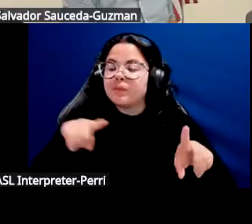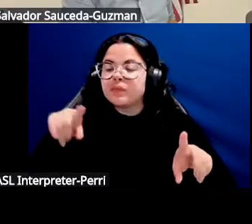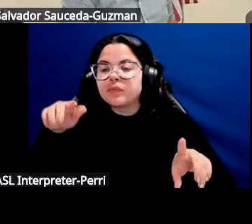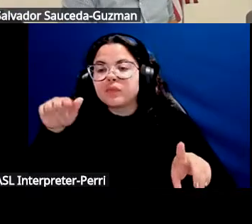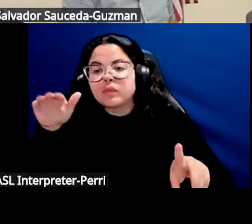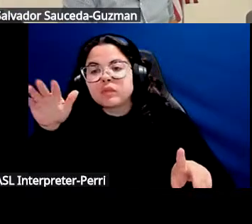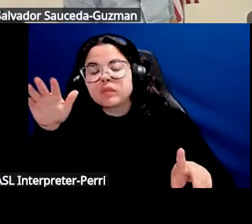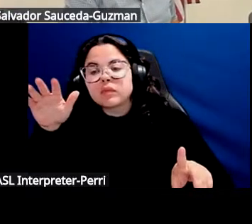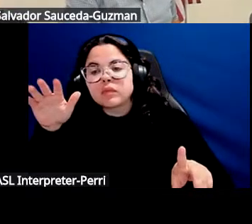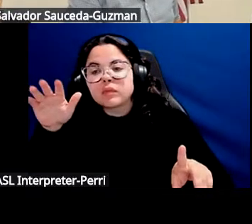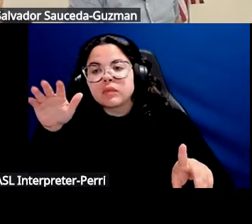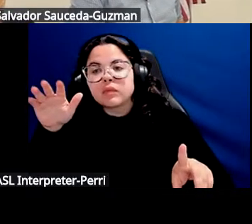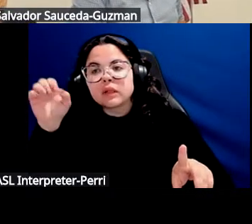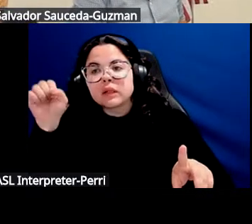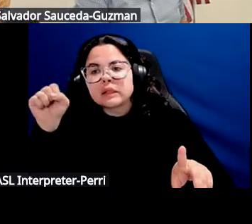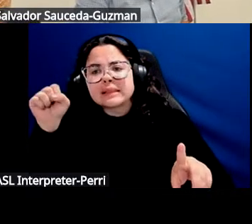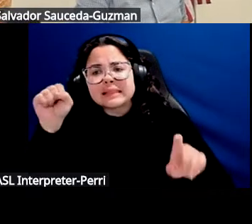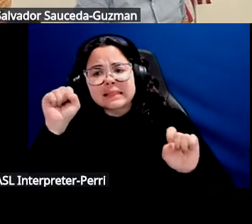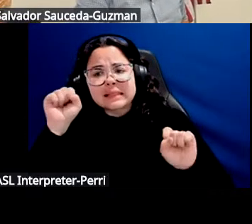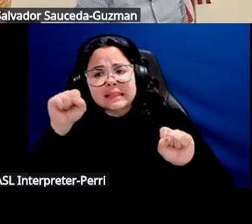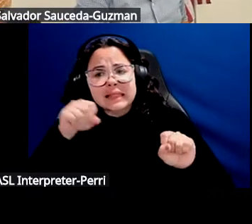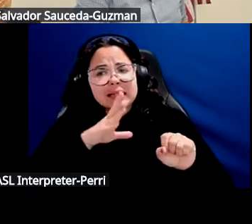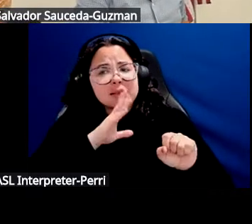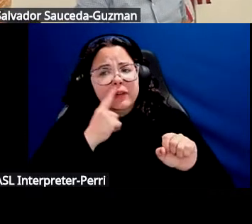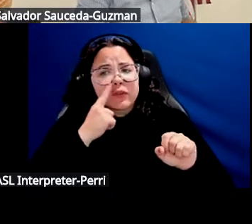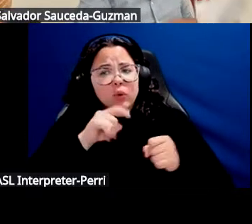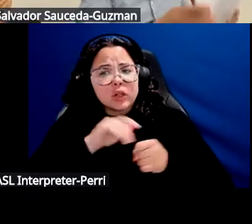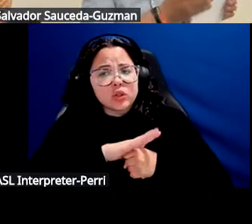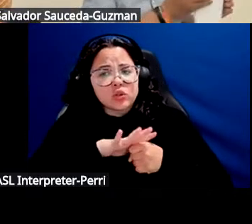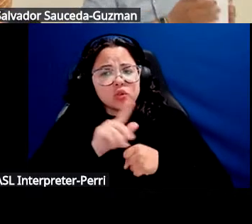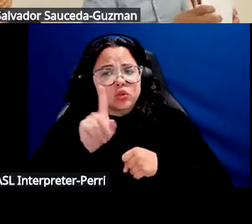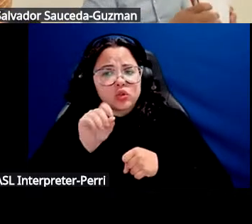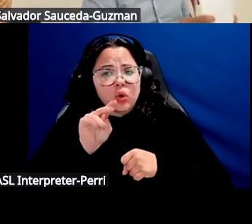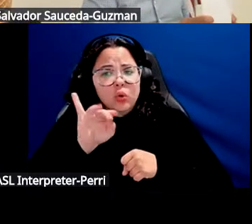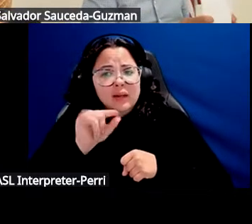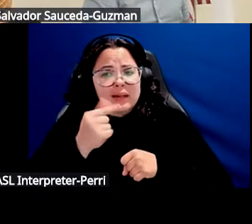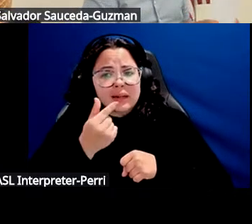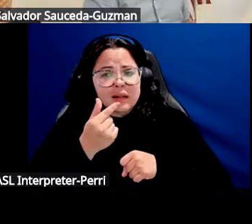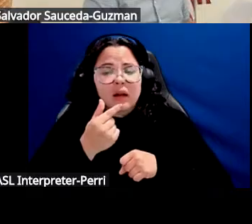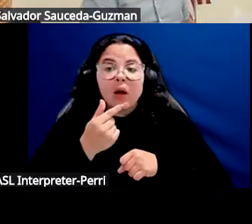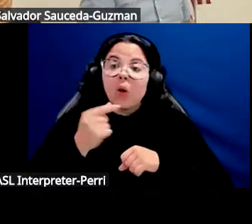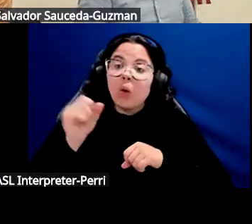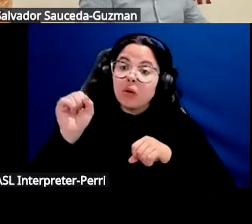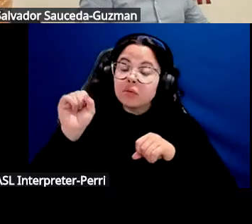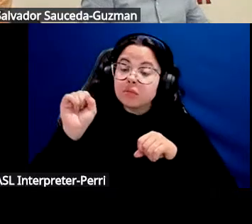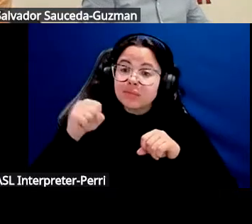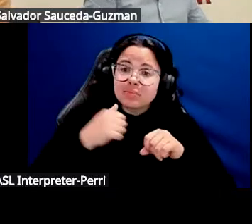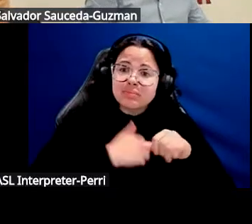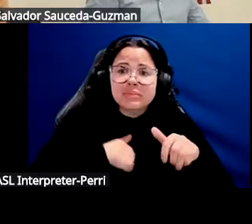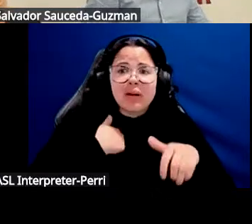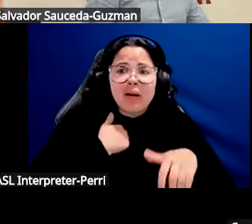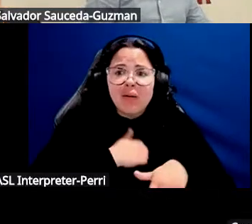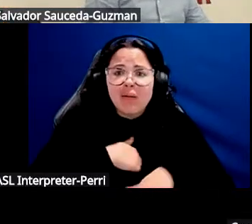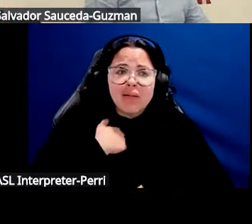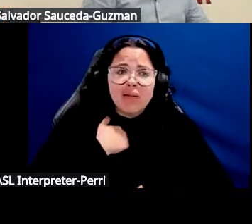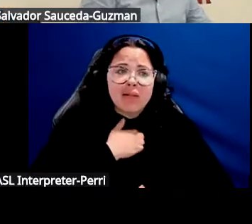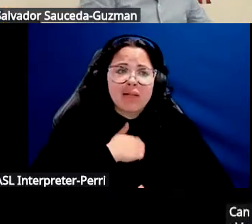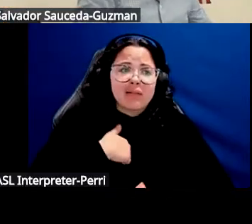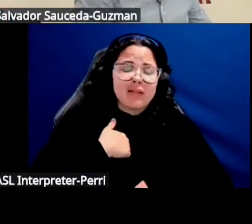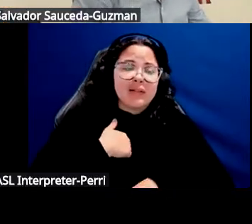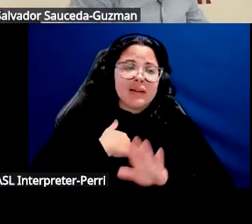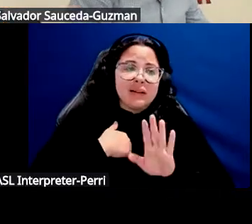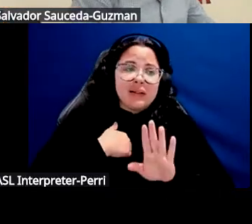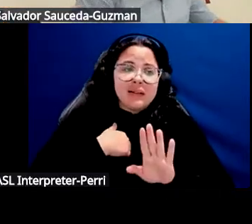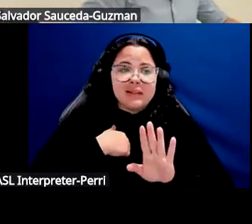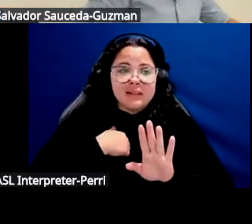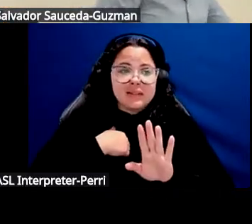yes. can I speak for zoning committee briefly? I acknowledge the Oh, time. I'm Skip me sorry. if you need. It's I